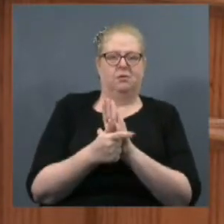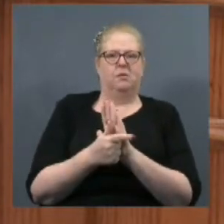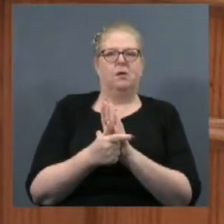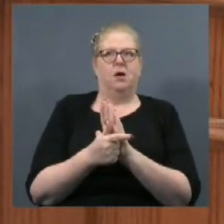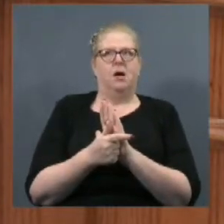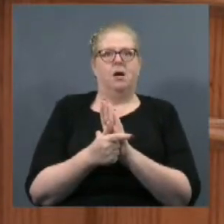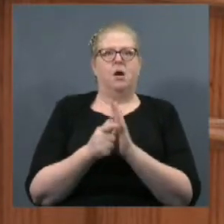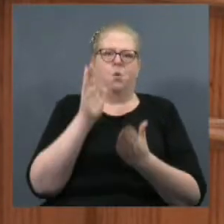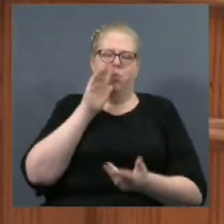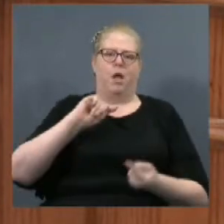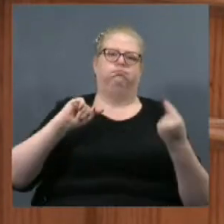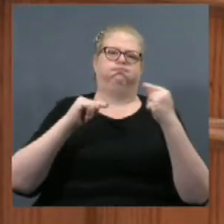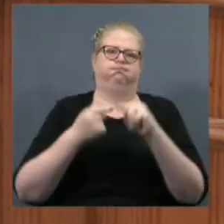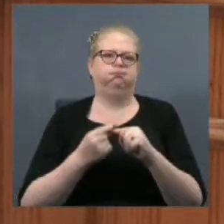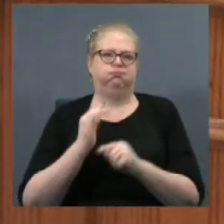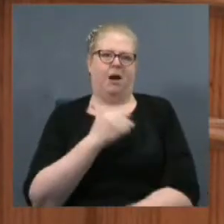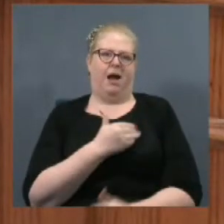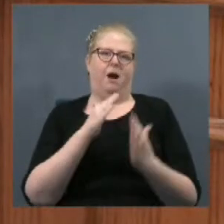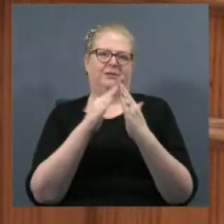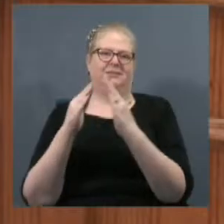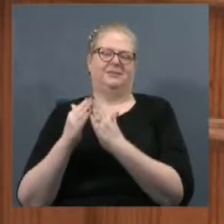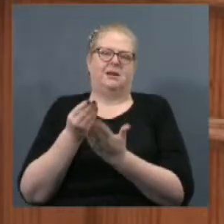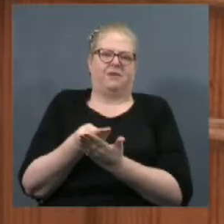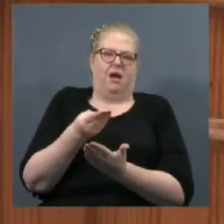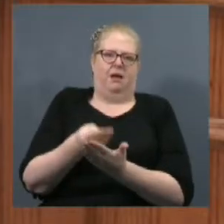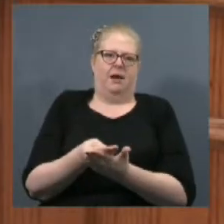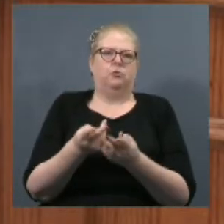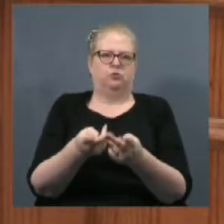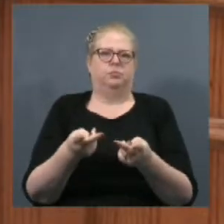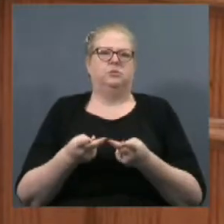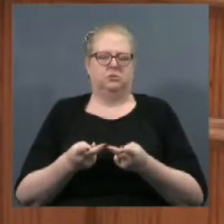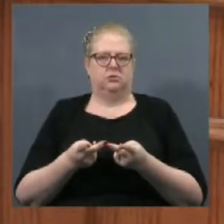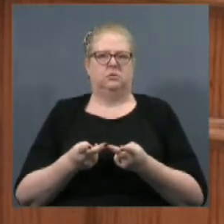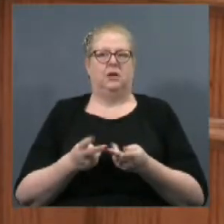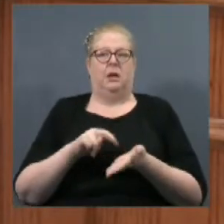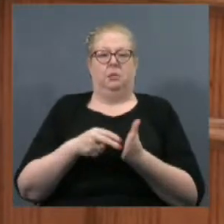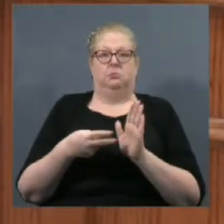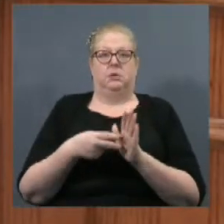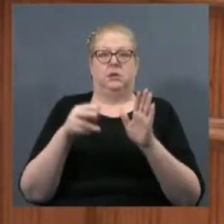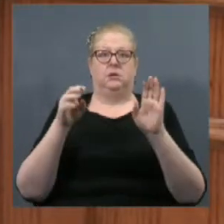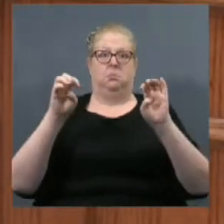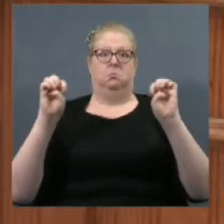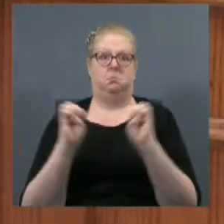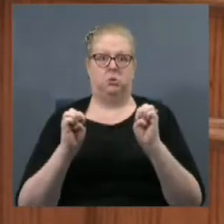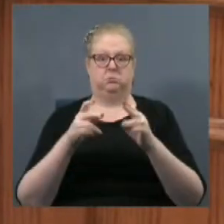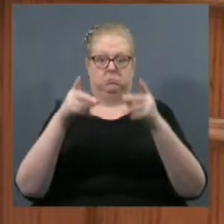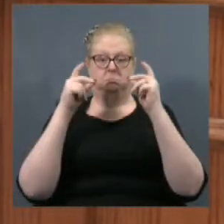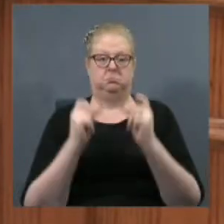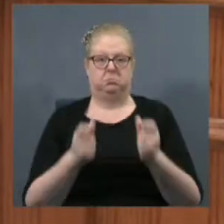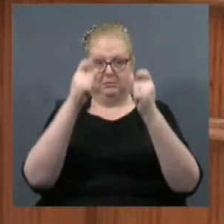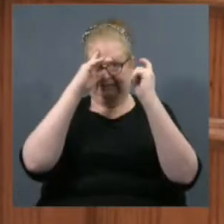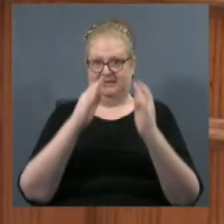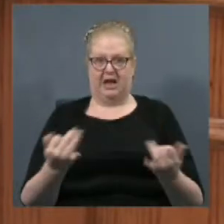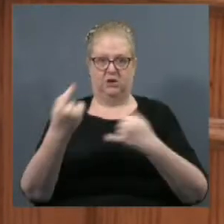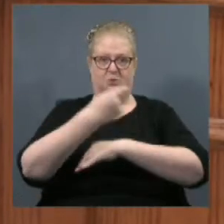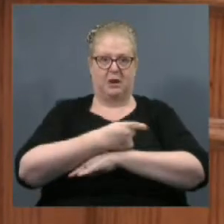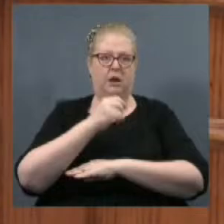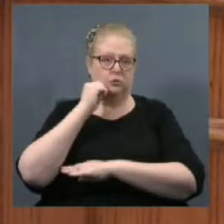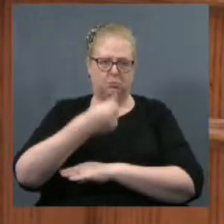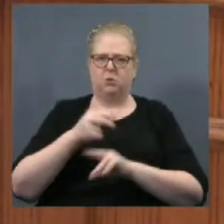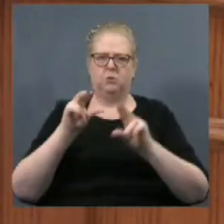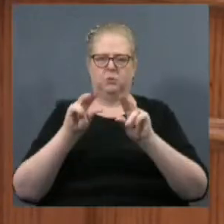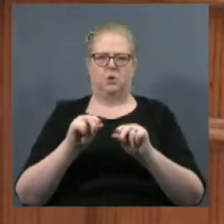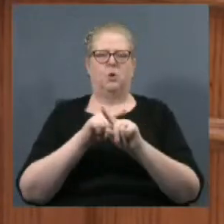to the city's financial condition. That doesn't mean you have to do it today, you have to do it tomorrow. It's just sometime that happens. But